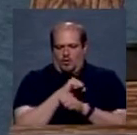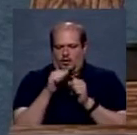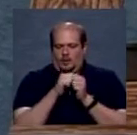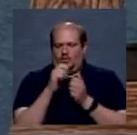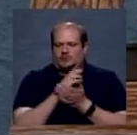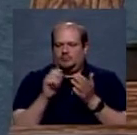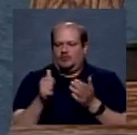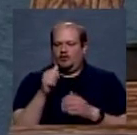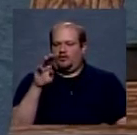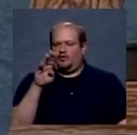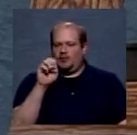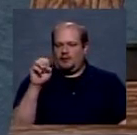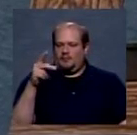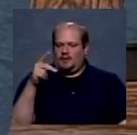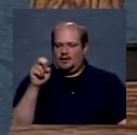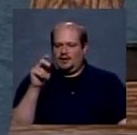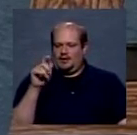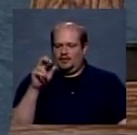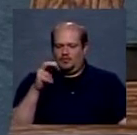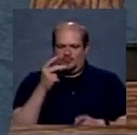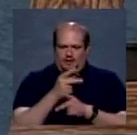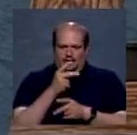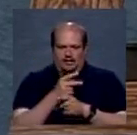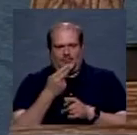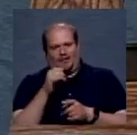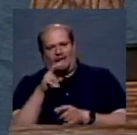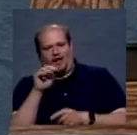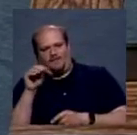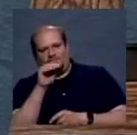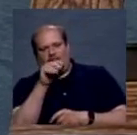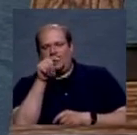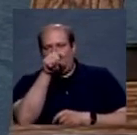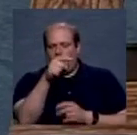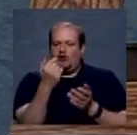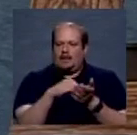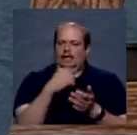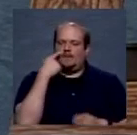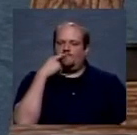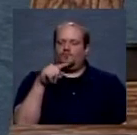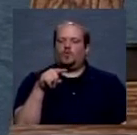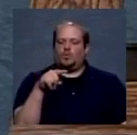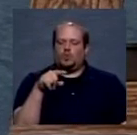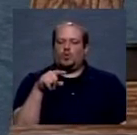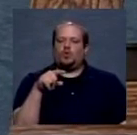other beekeepers to get a hive back out there for